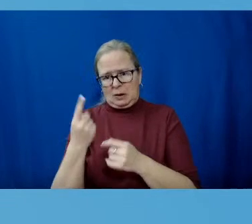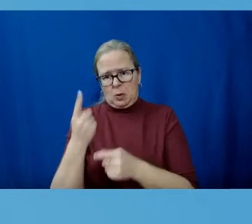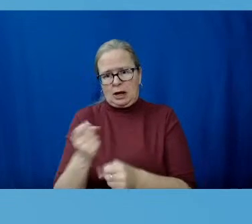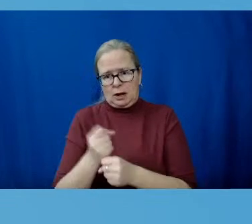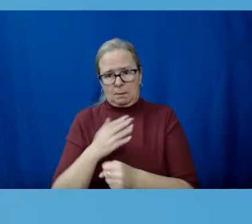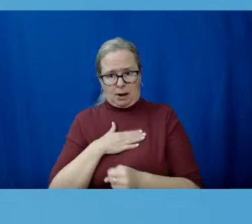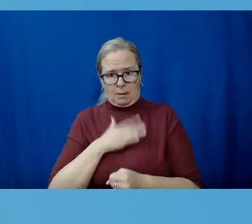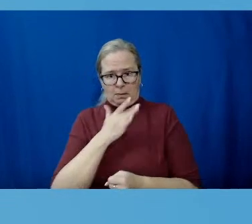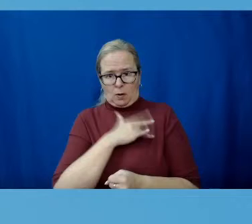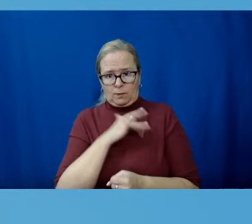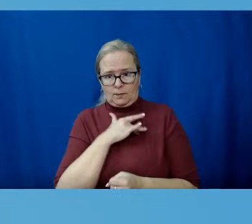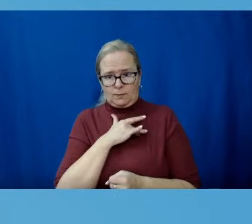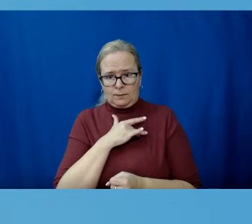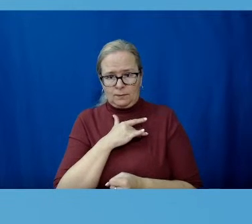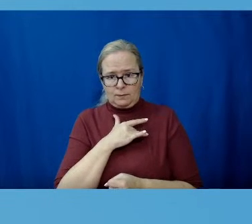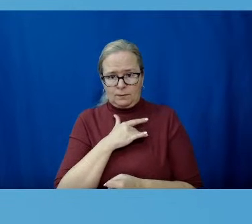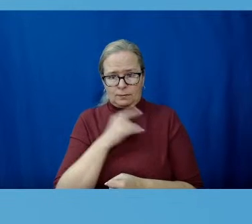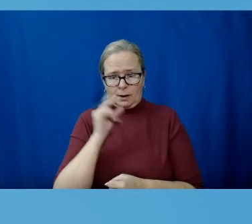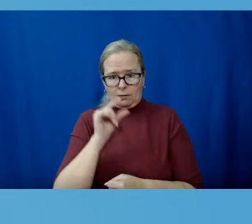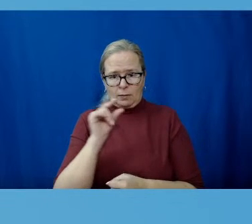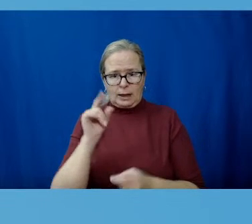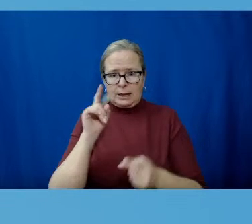have Theresa Tam, Dr. Tam, now